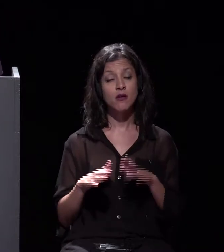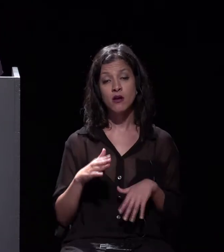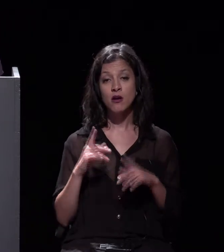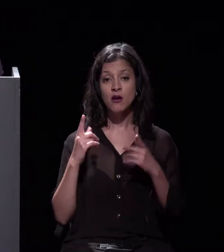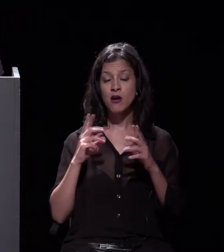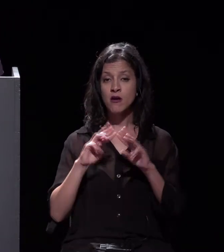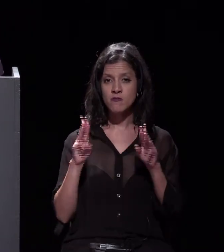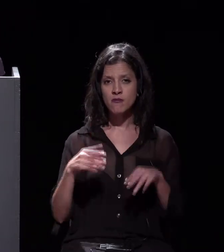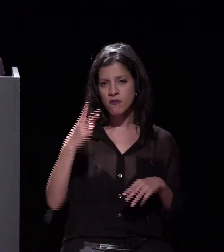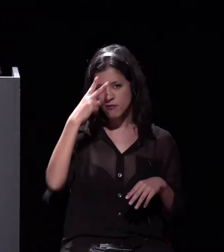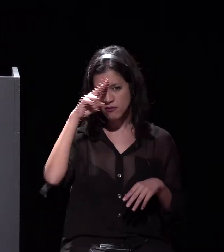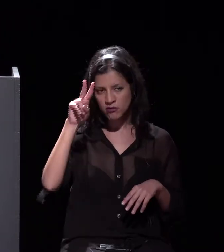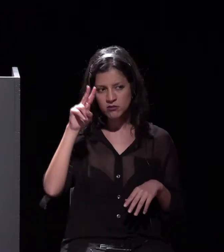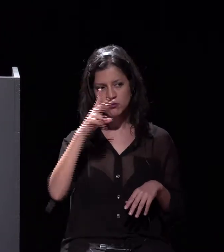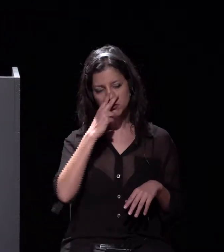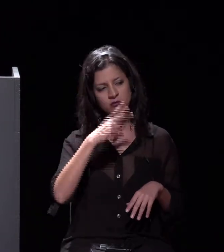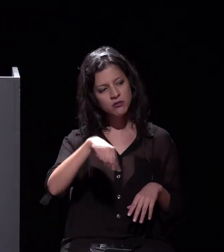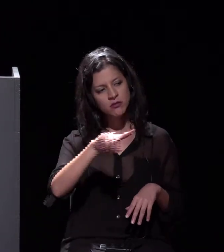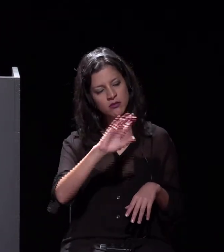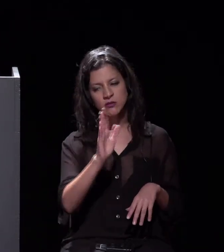familiar with.